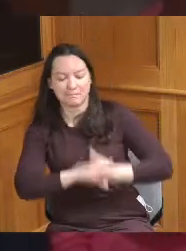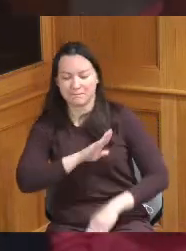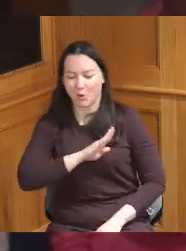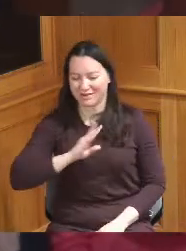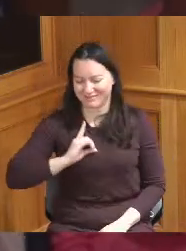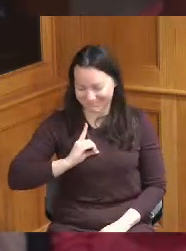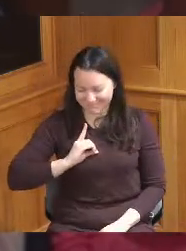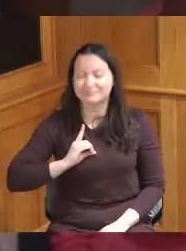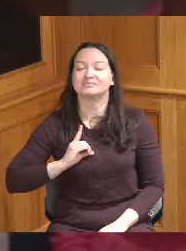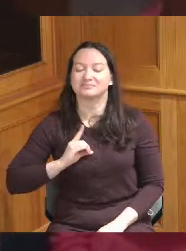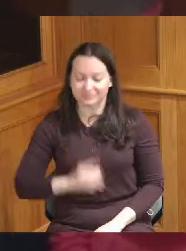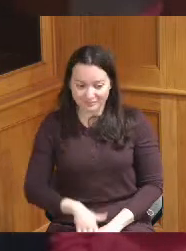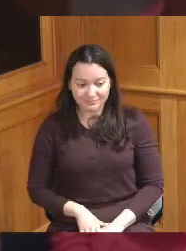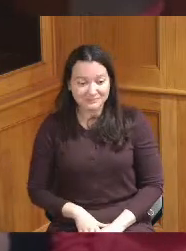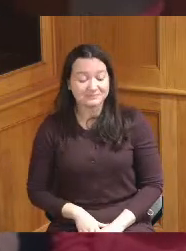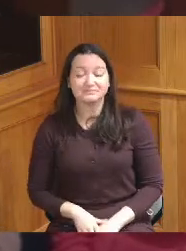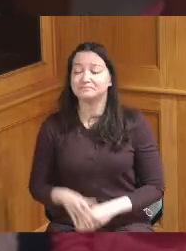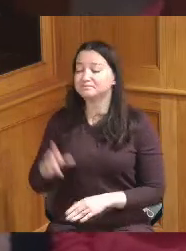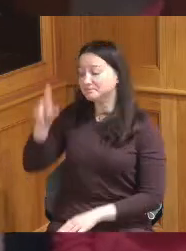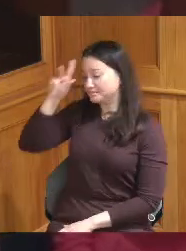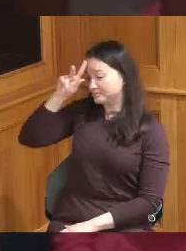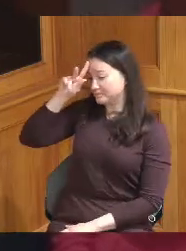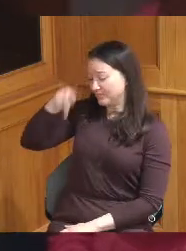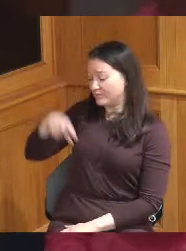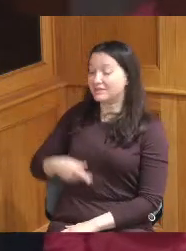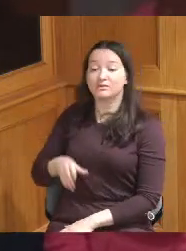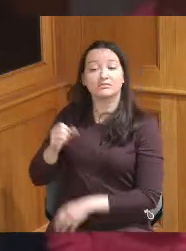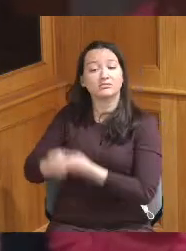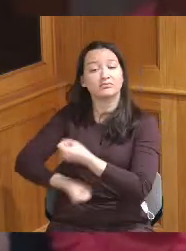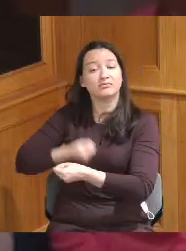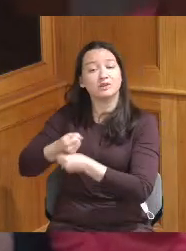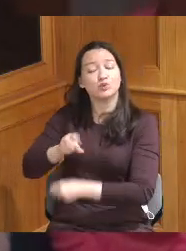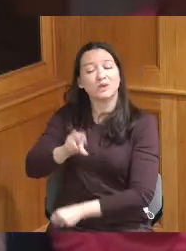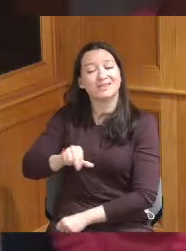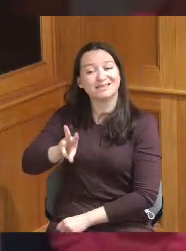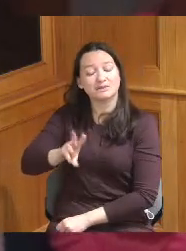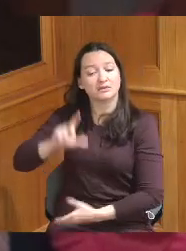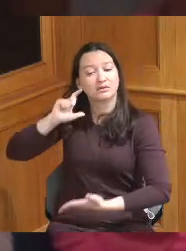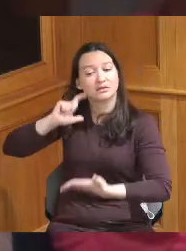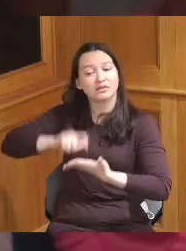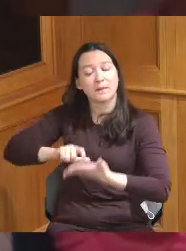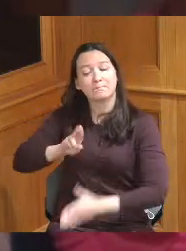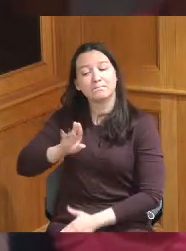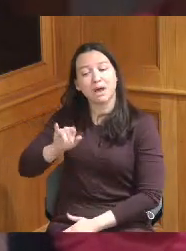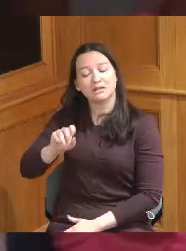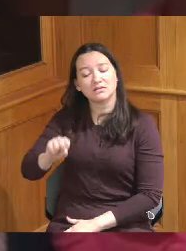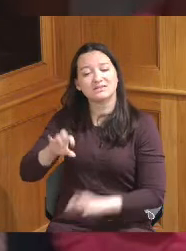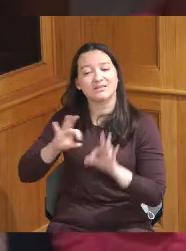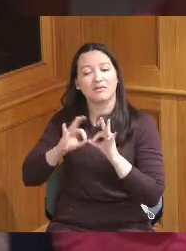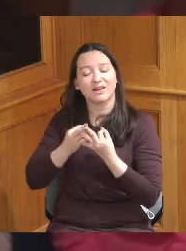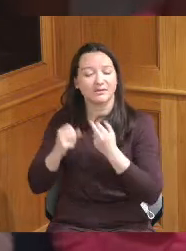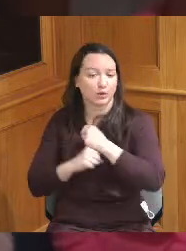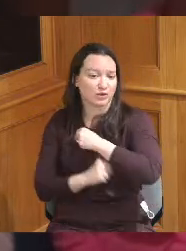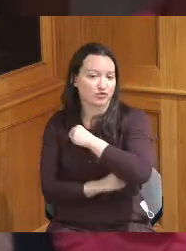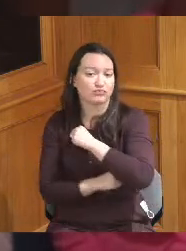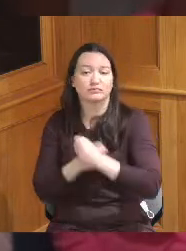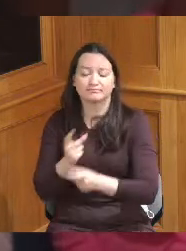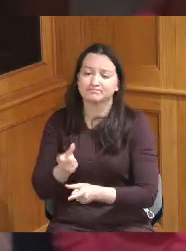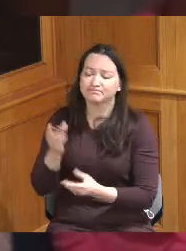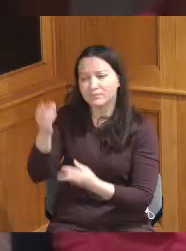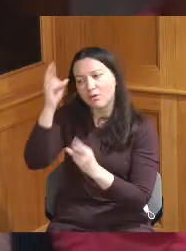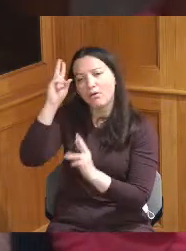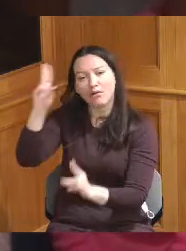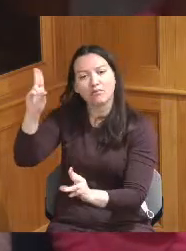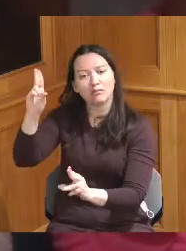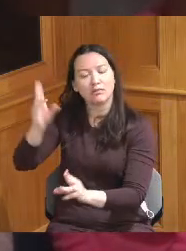Community Advisory Board. And whereas, in 2006, Mr. Butts founded the Butts Family Foundation as a tribute to his mother, who